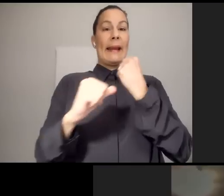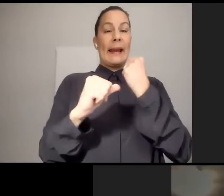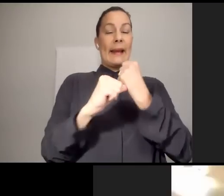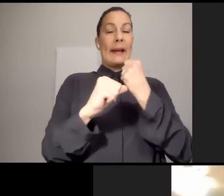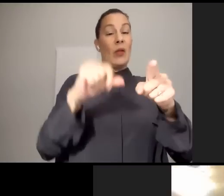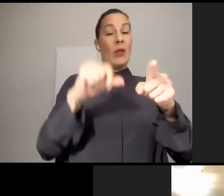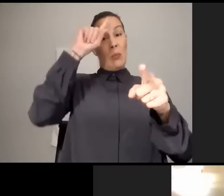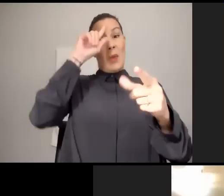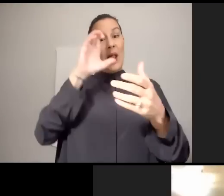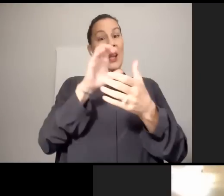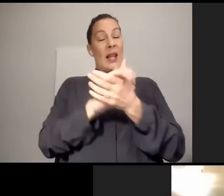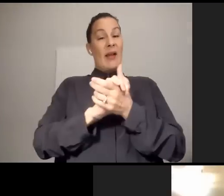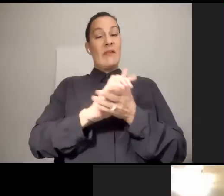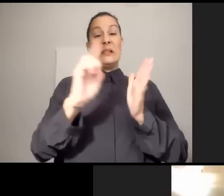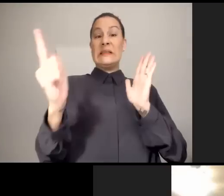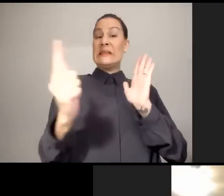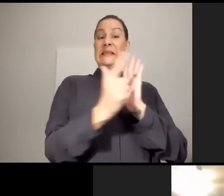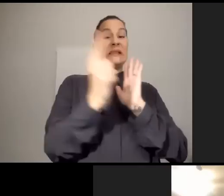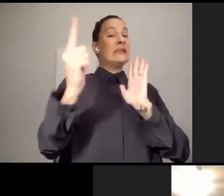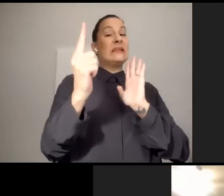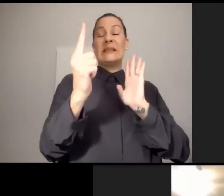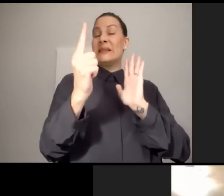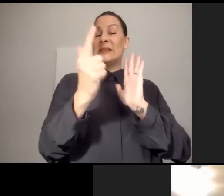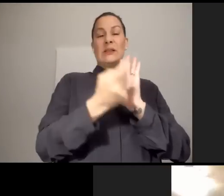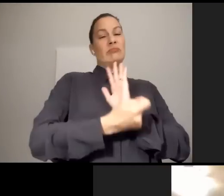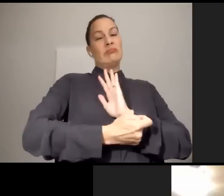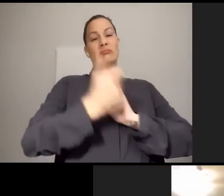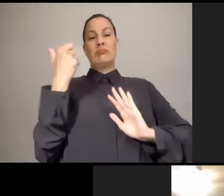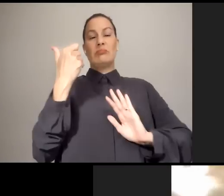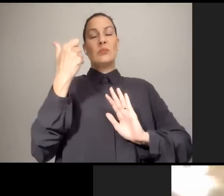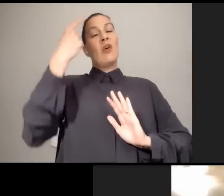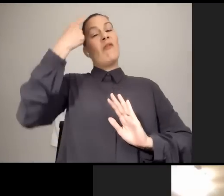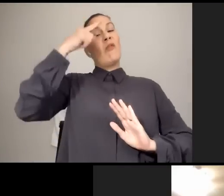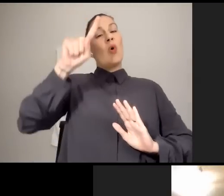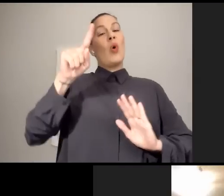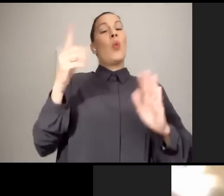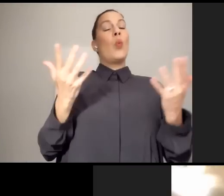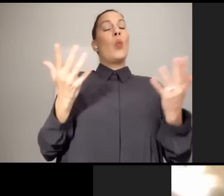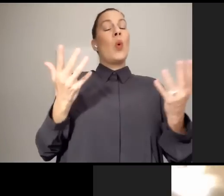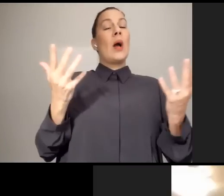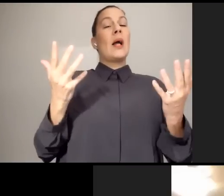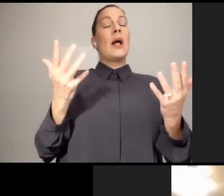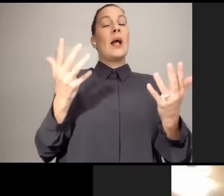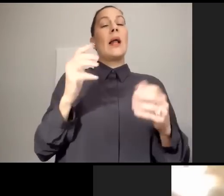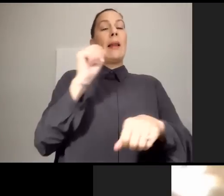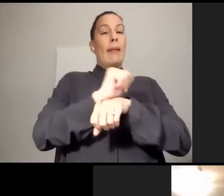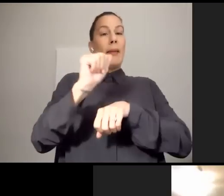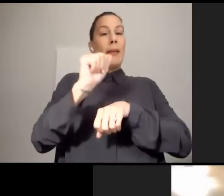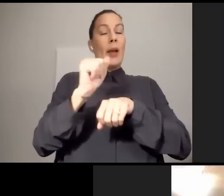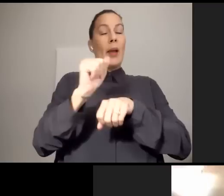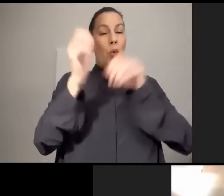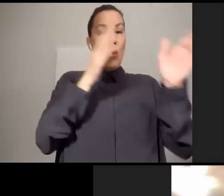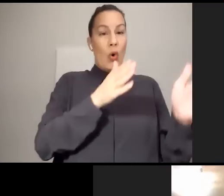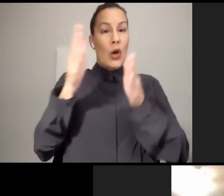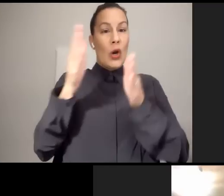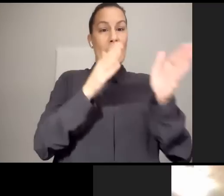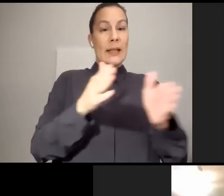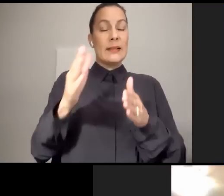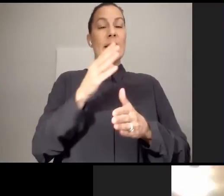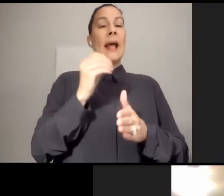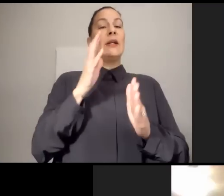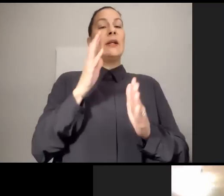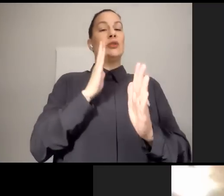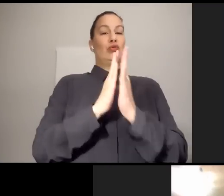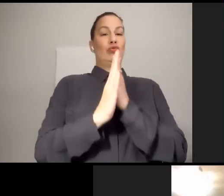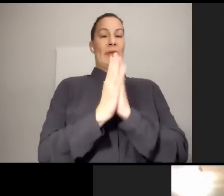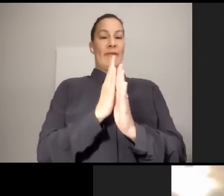decriminalization is necessary for labor organizing and anti-trafficking. Please tune in and pay attention. Esther K.,